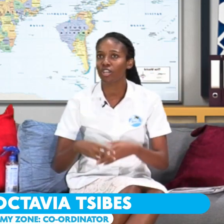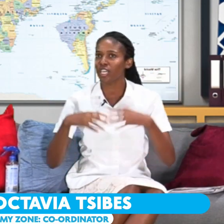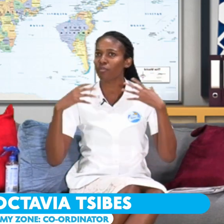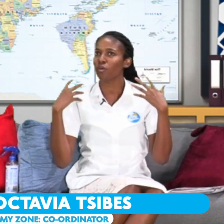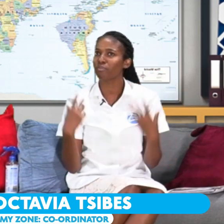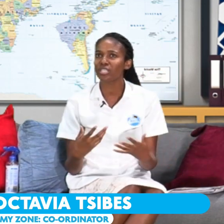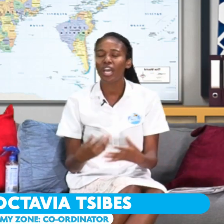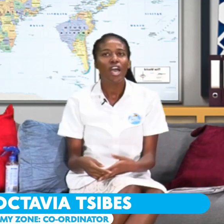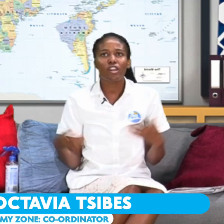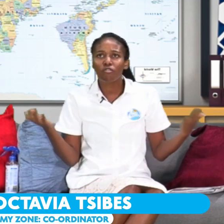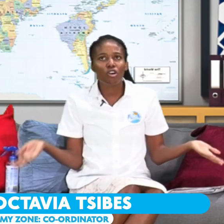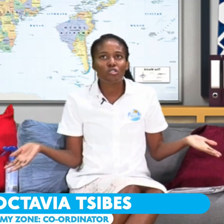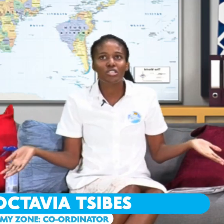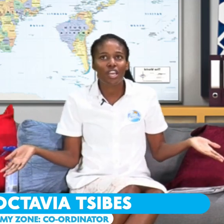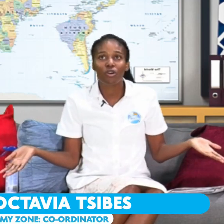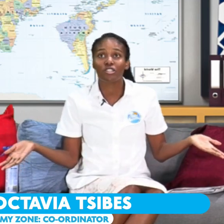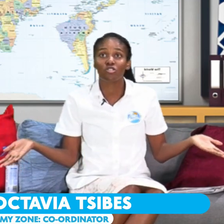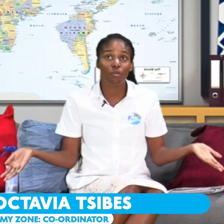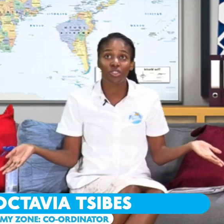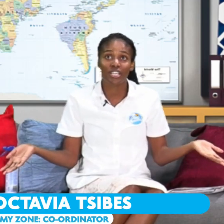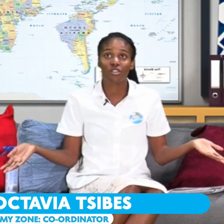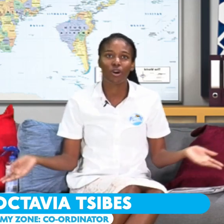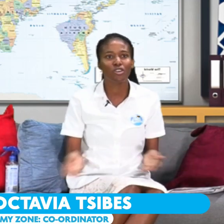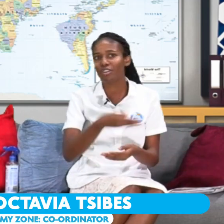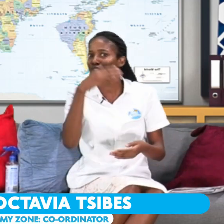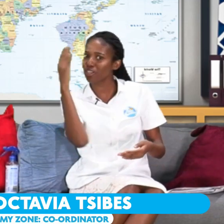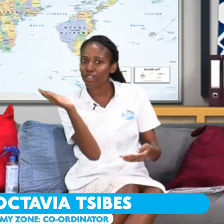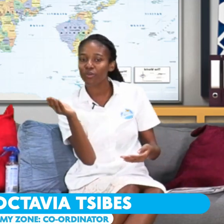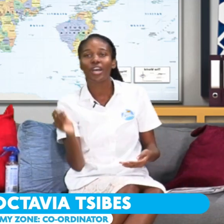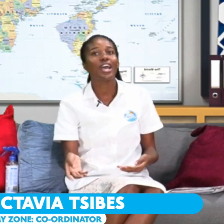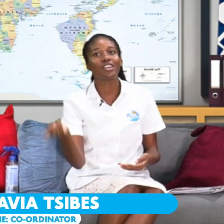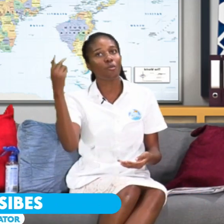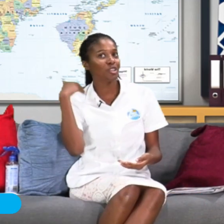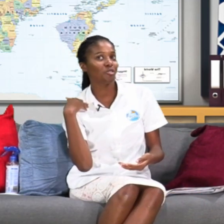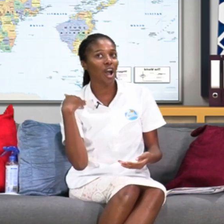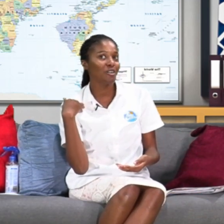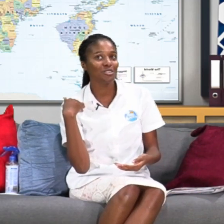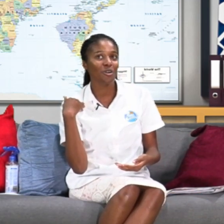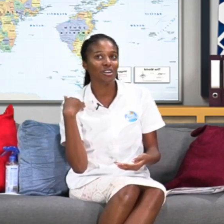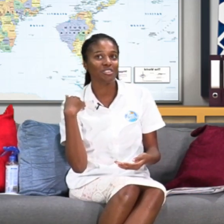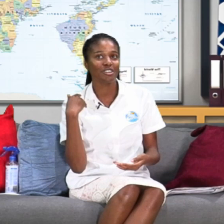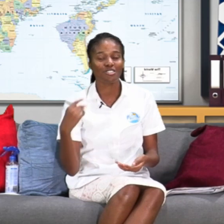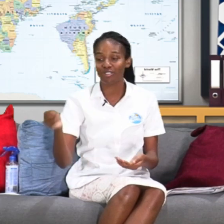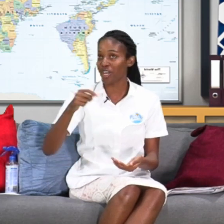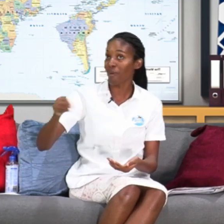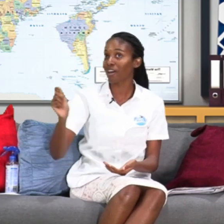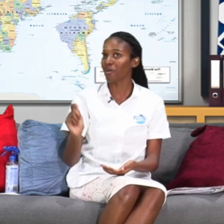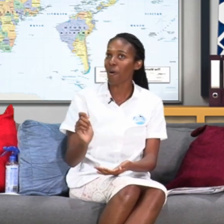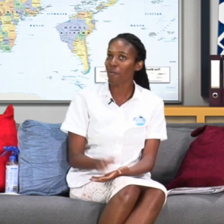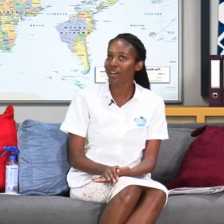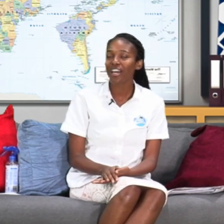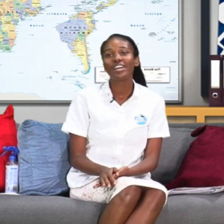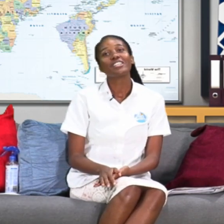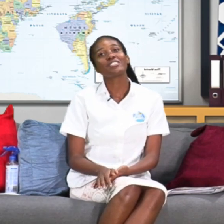content. It's going to keep you busy. And of course, we'll say you can't stop with lesson 1. You can continue and then wait for our tutorial videos so that you can mark